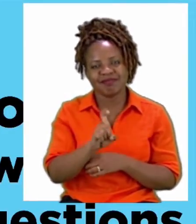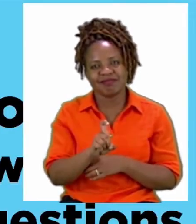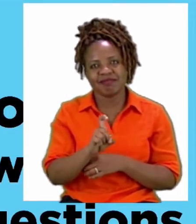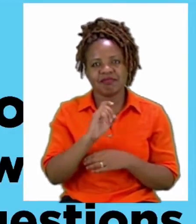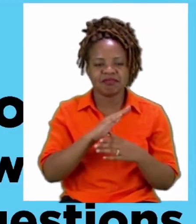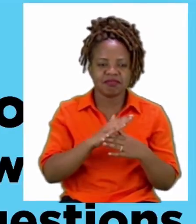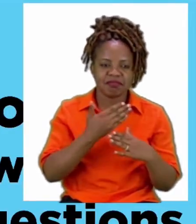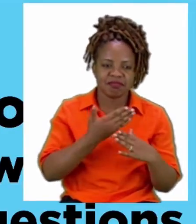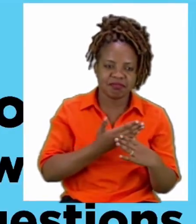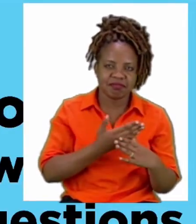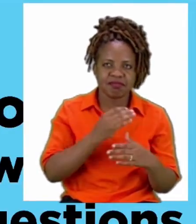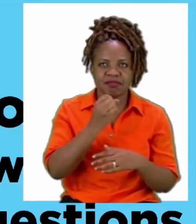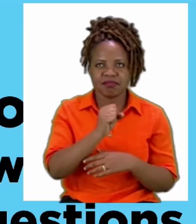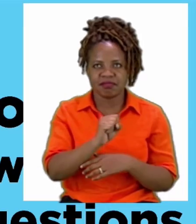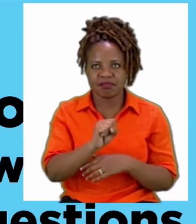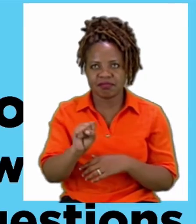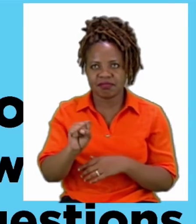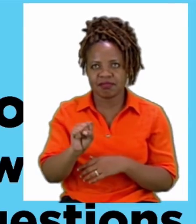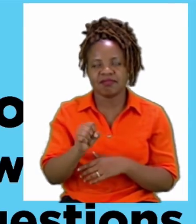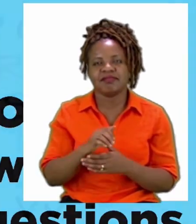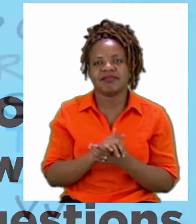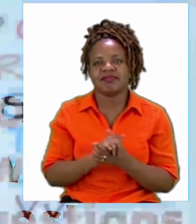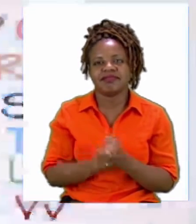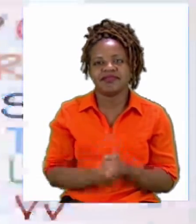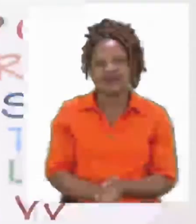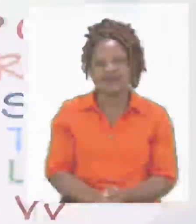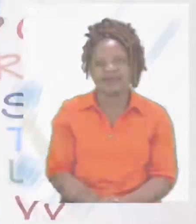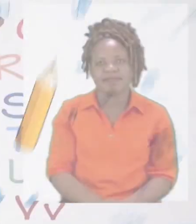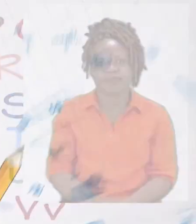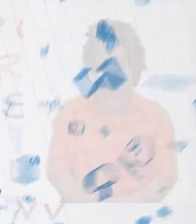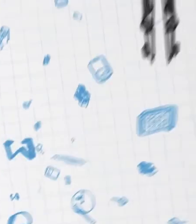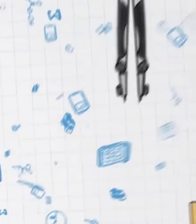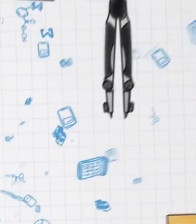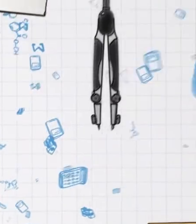questions, and because or so.